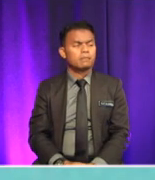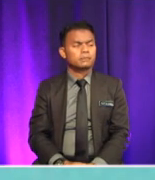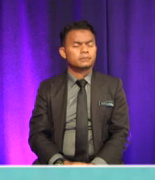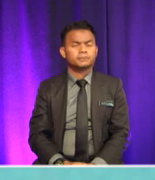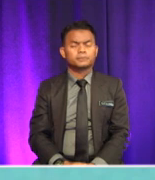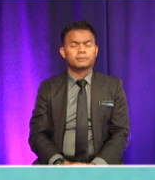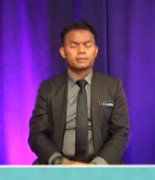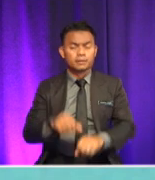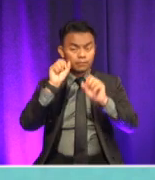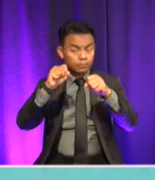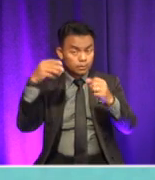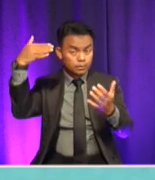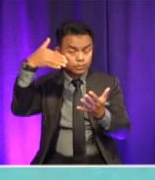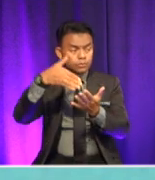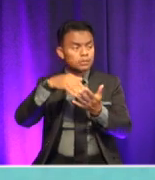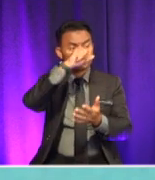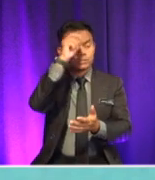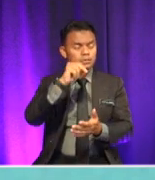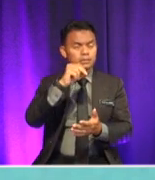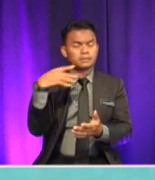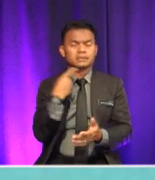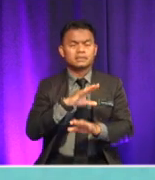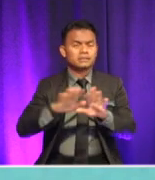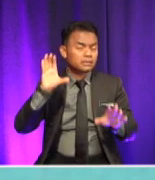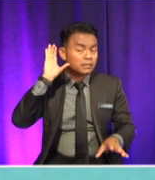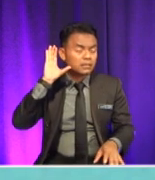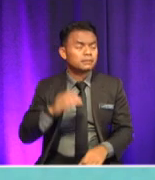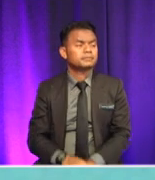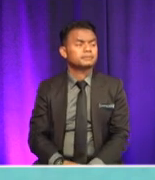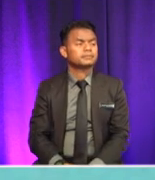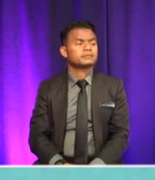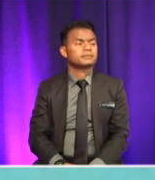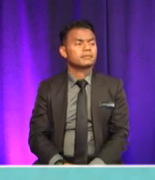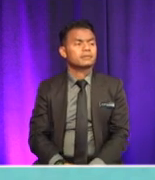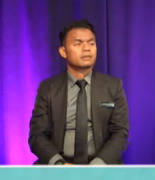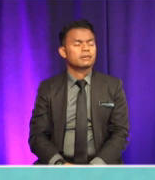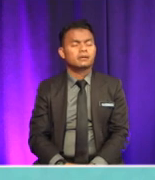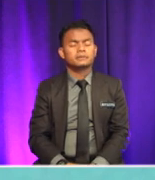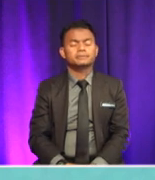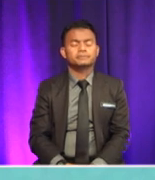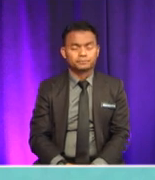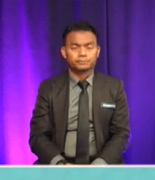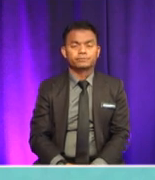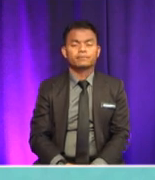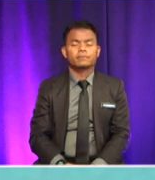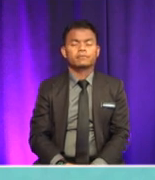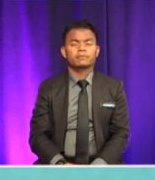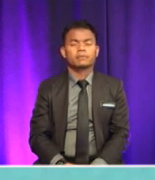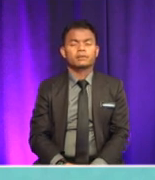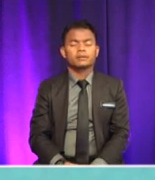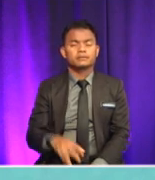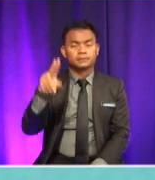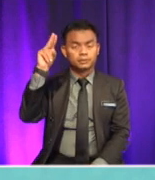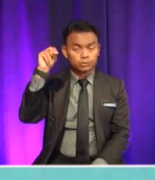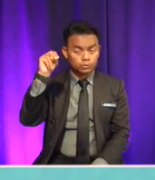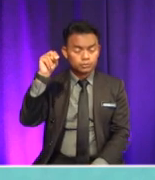Ayn, can you repeat the answer? We couldn't catch you earlier. No, they cannot go beyond this